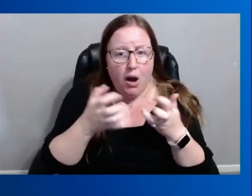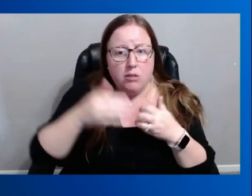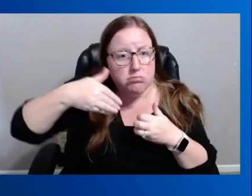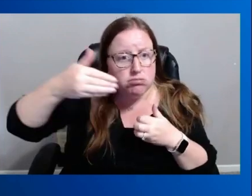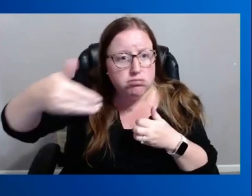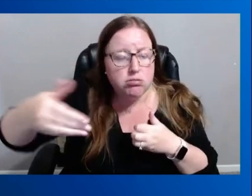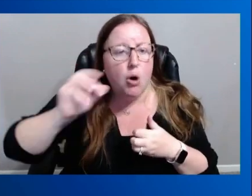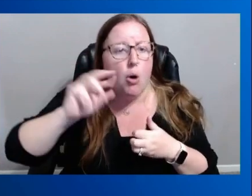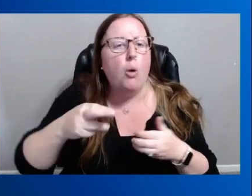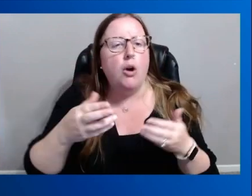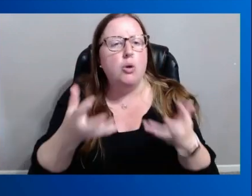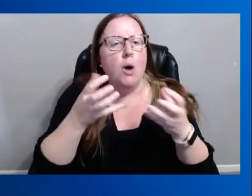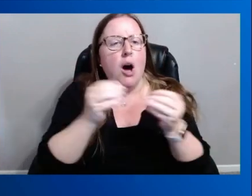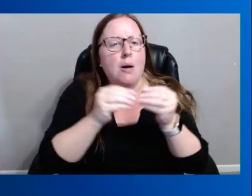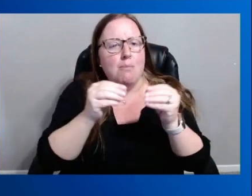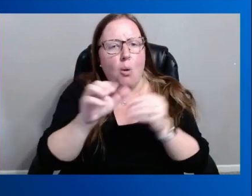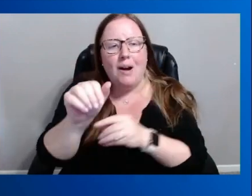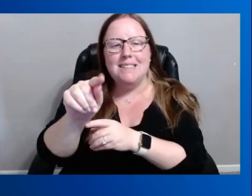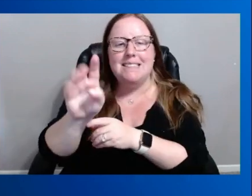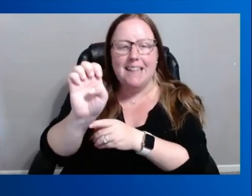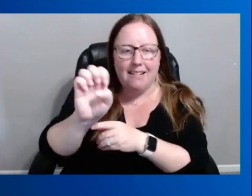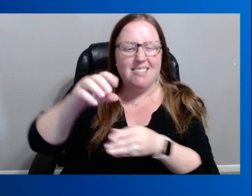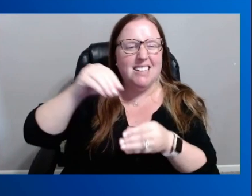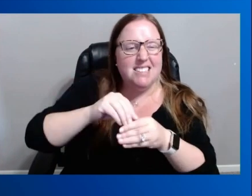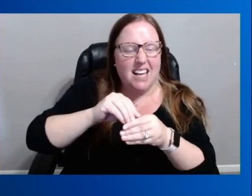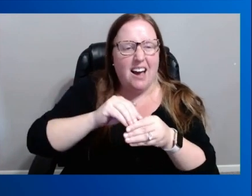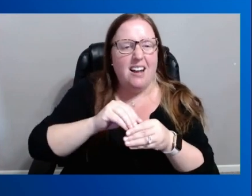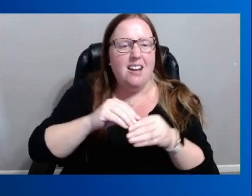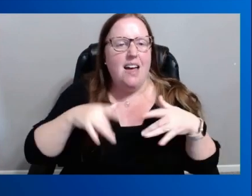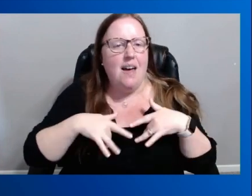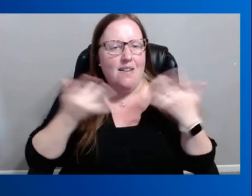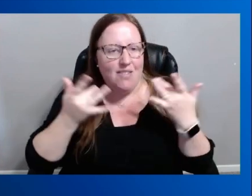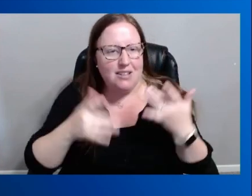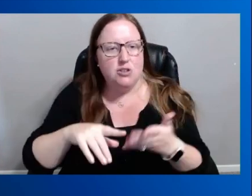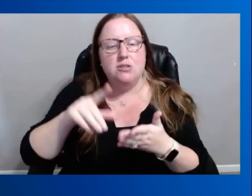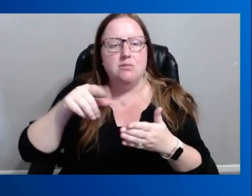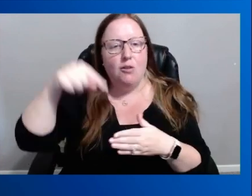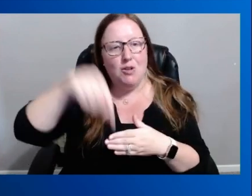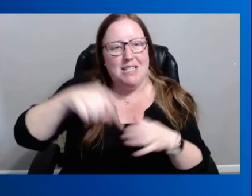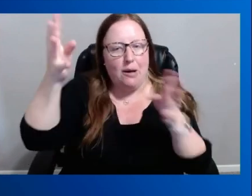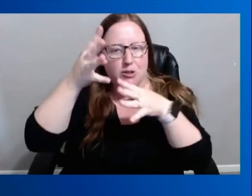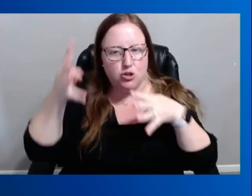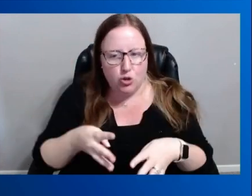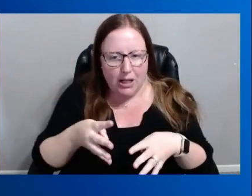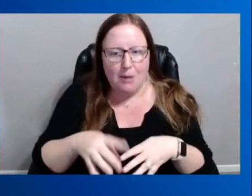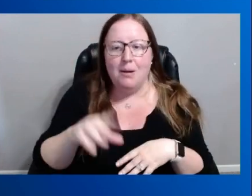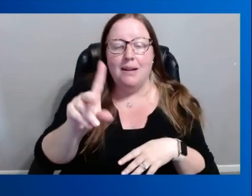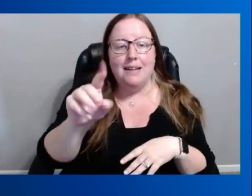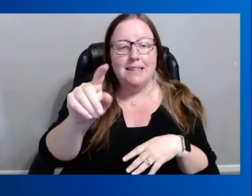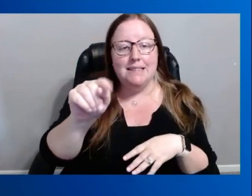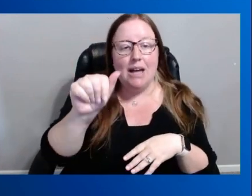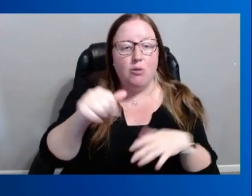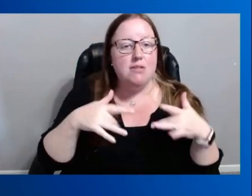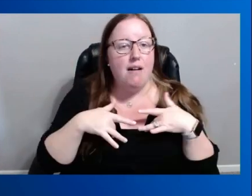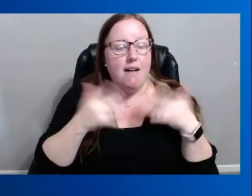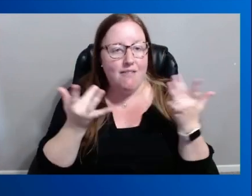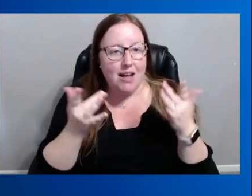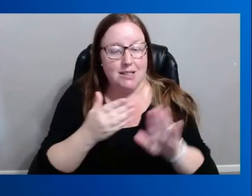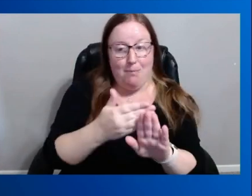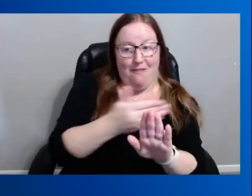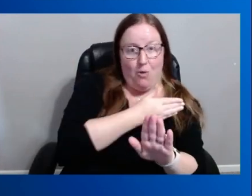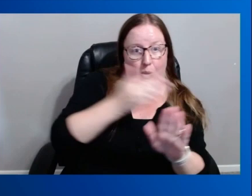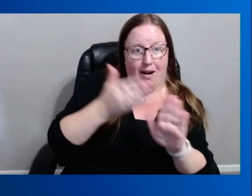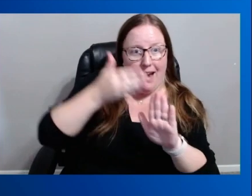more state inside of the events and publish this downstream? Delta events, again, the before and the after.